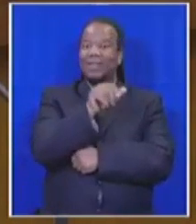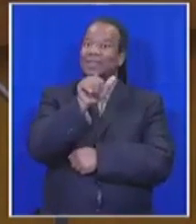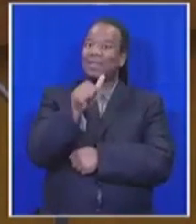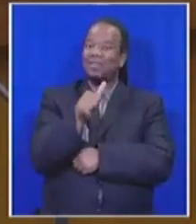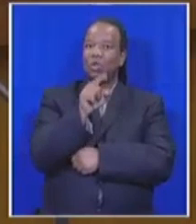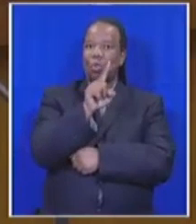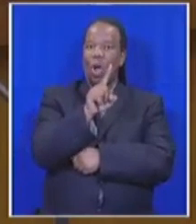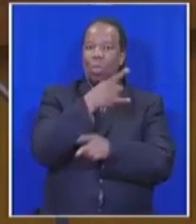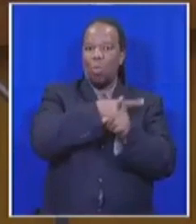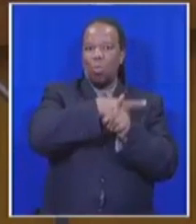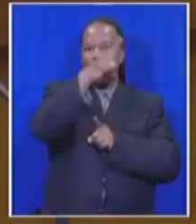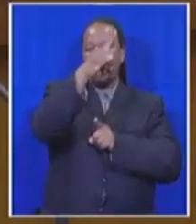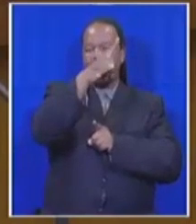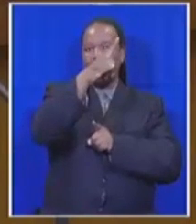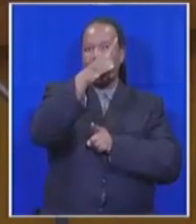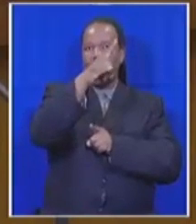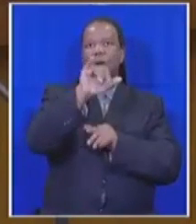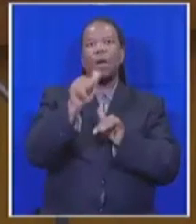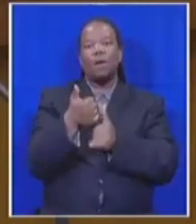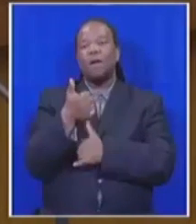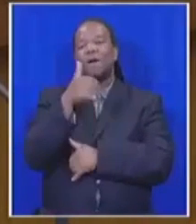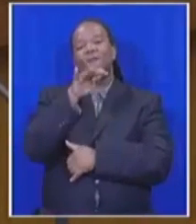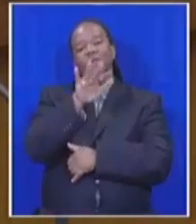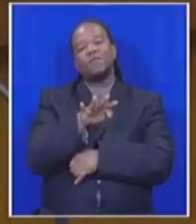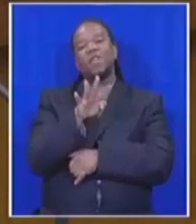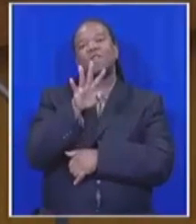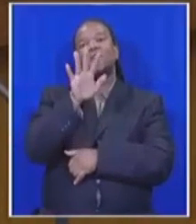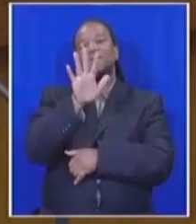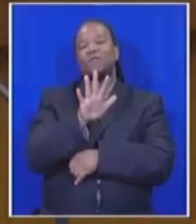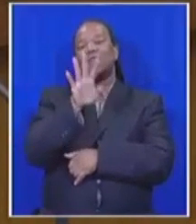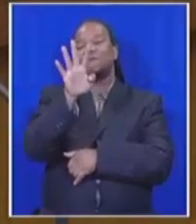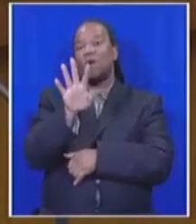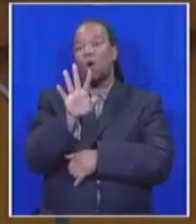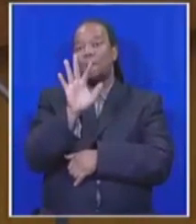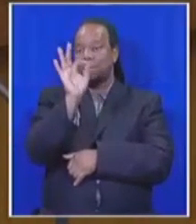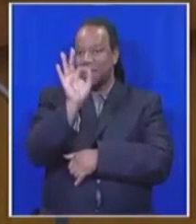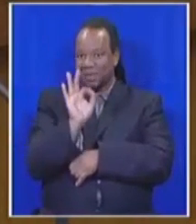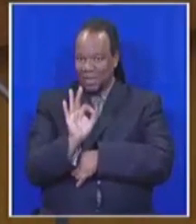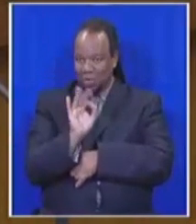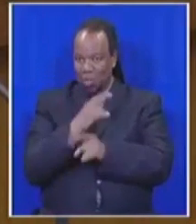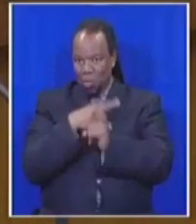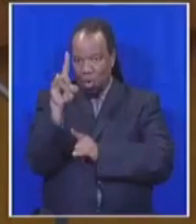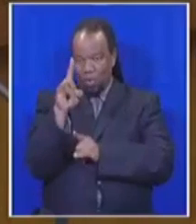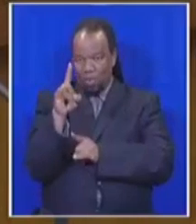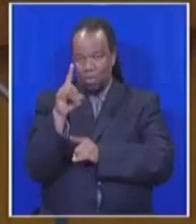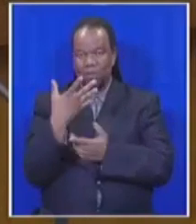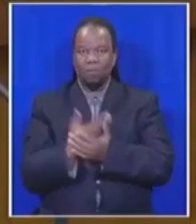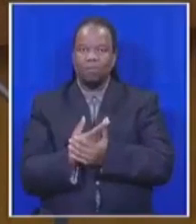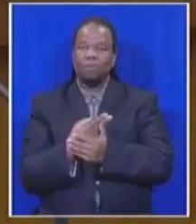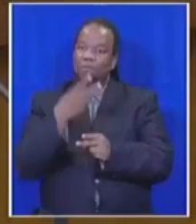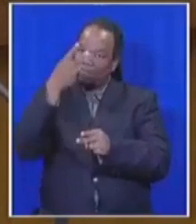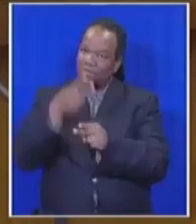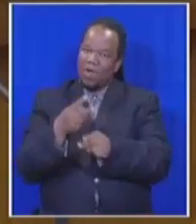outright, with an overall 54.2% final tally. Now, the